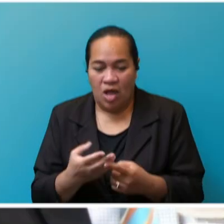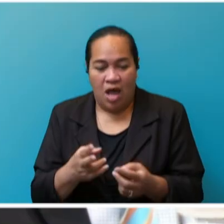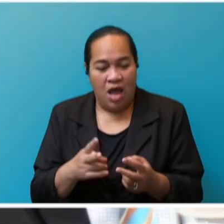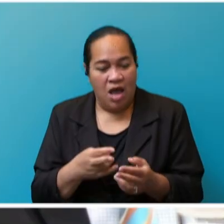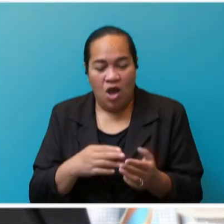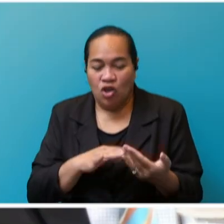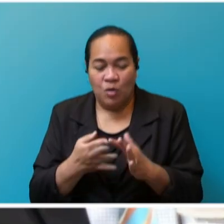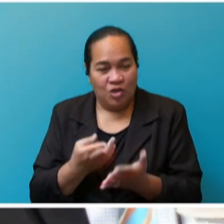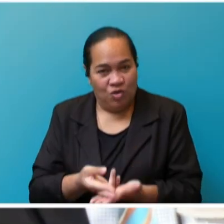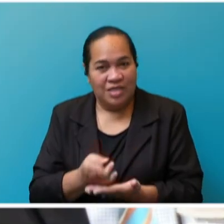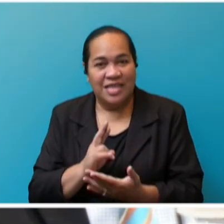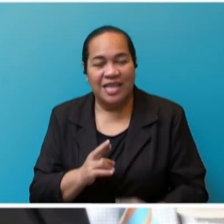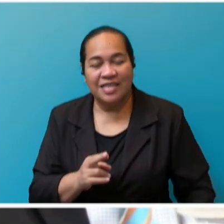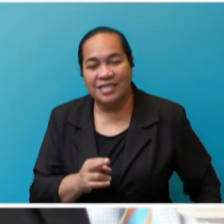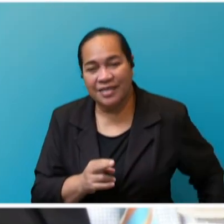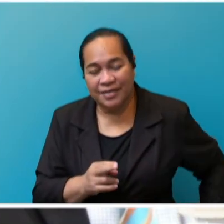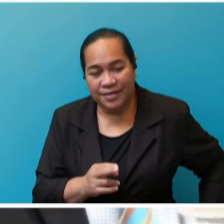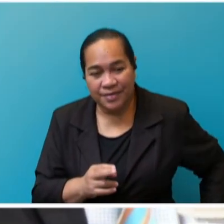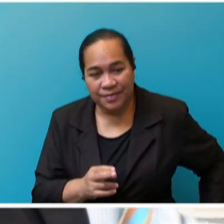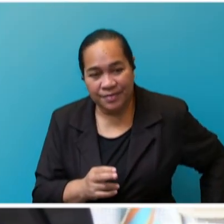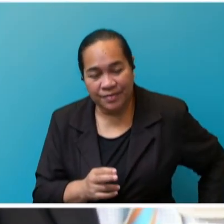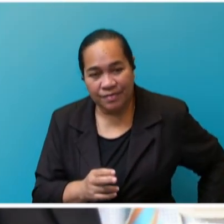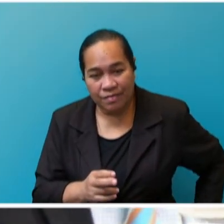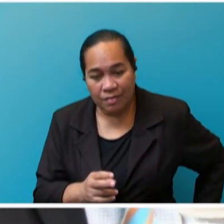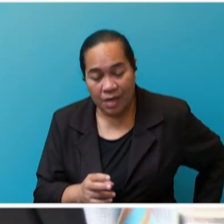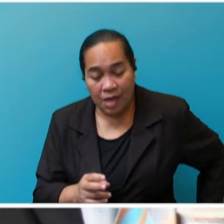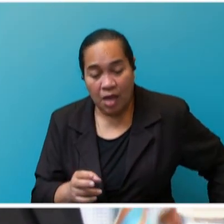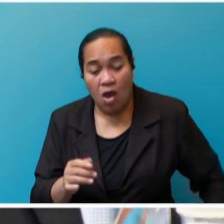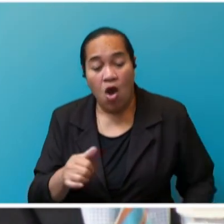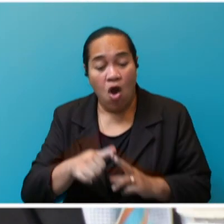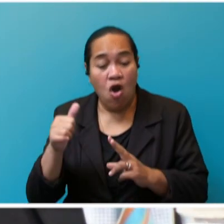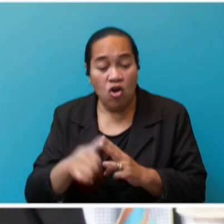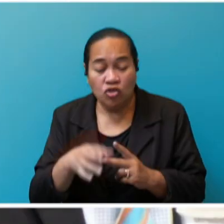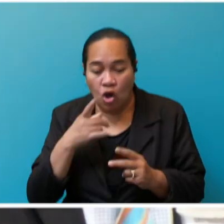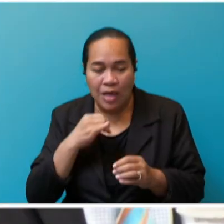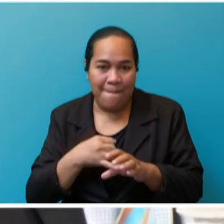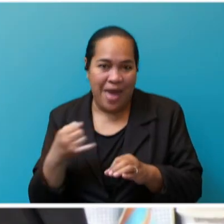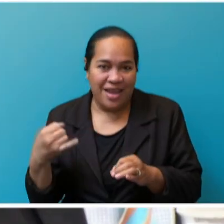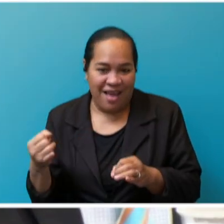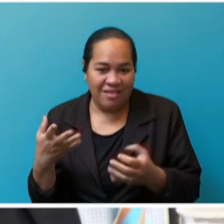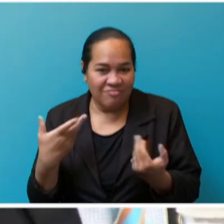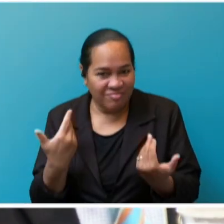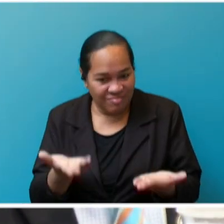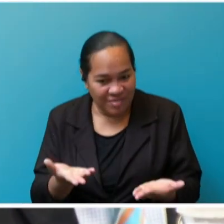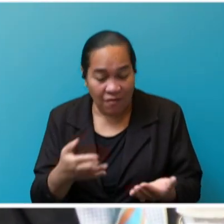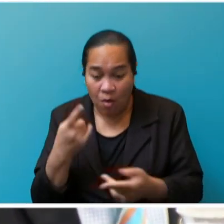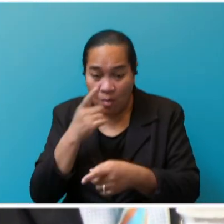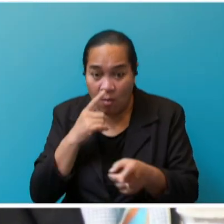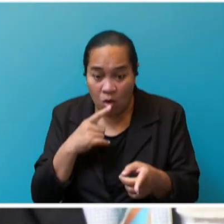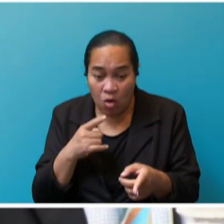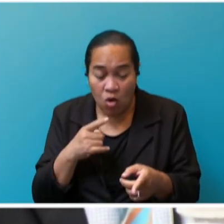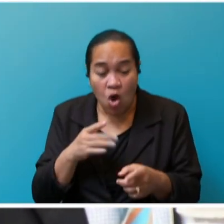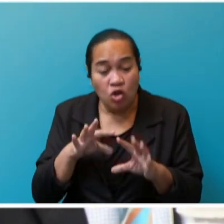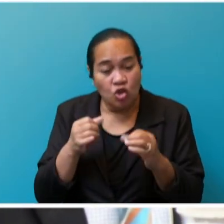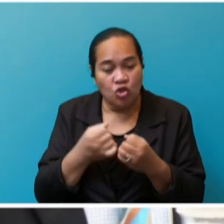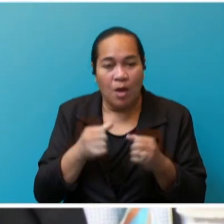The event also featured free medical checkup provided by Diagnostic and Special Medical Center for recipients of the Ministry's social